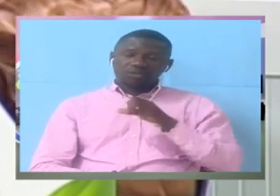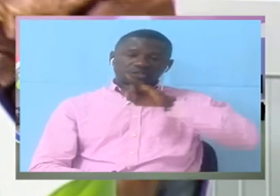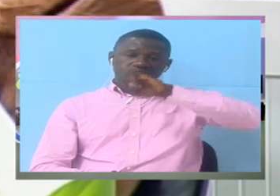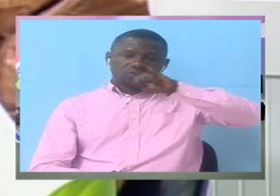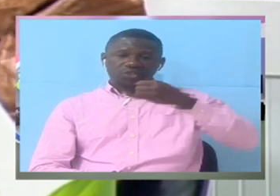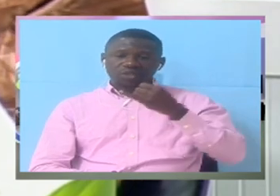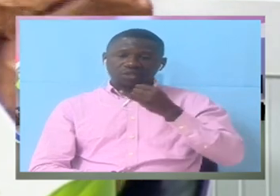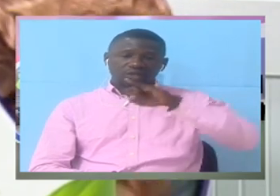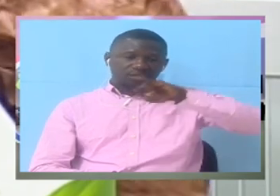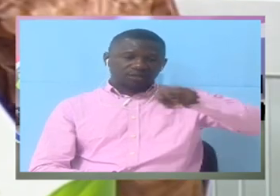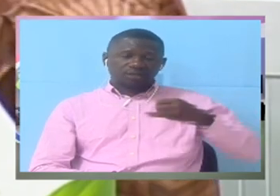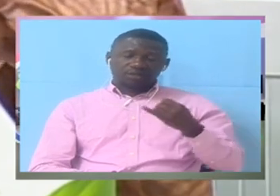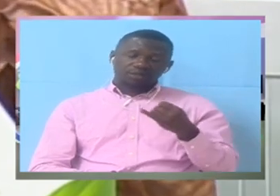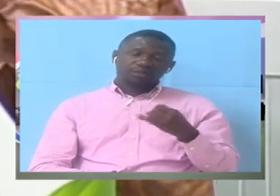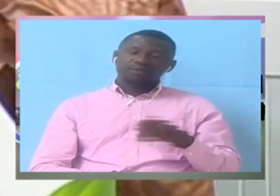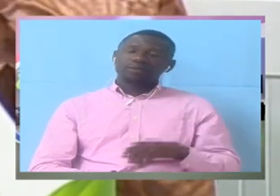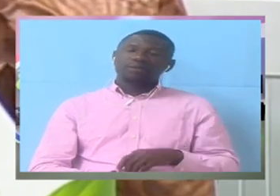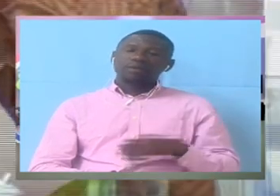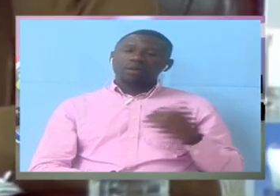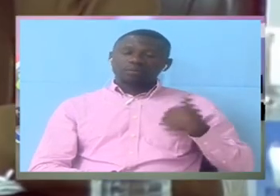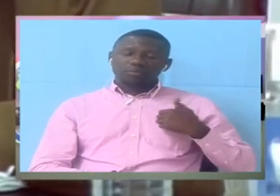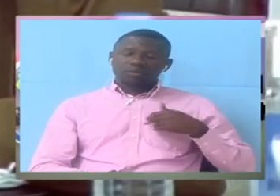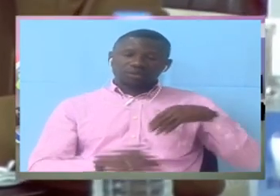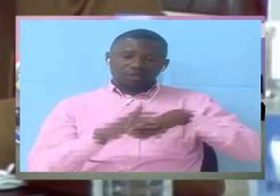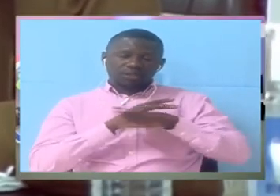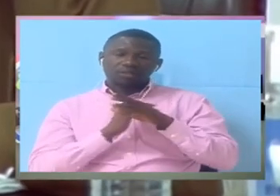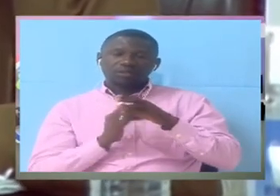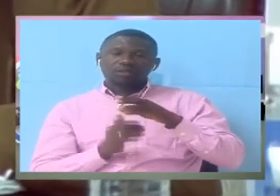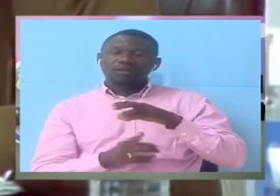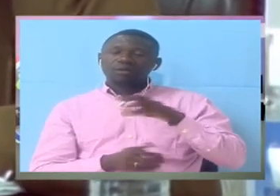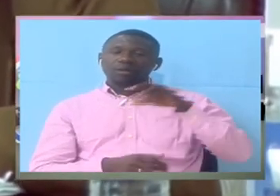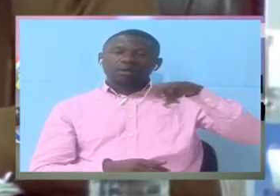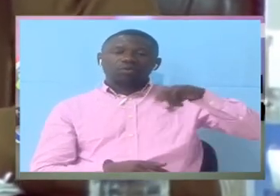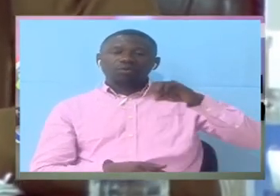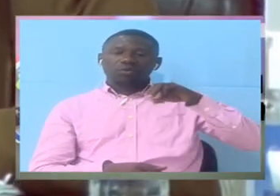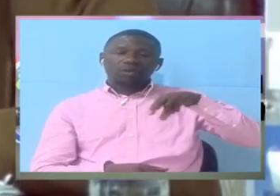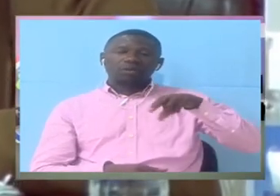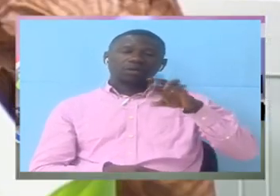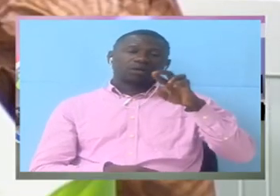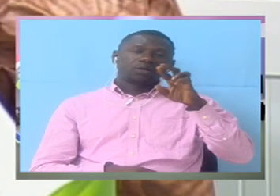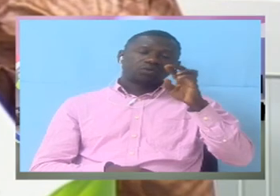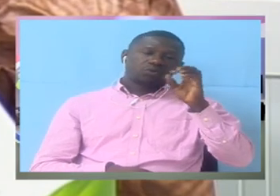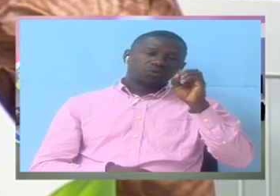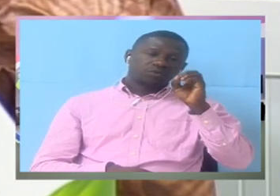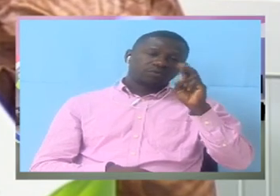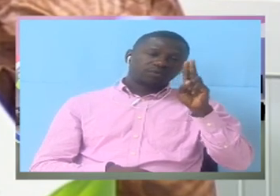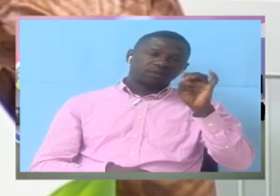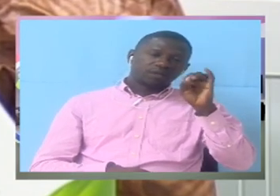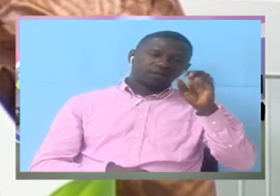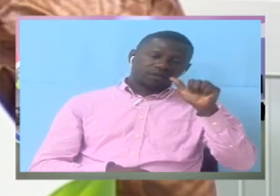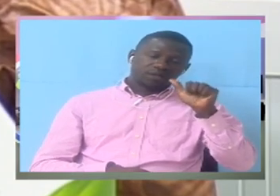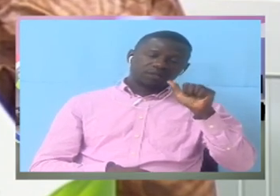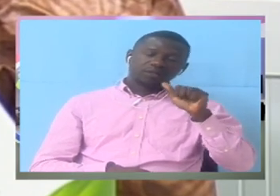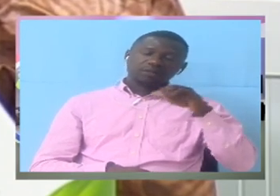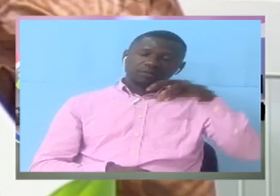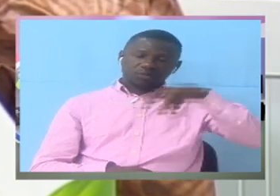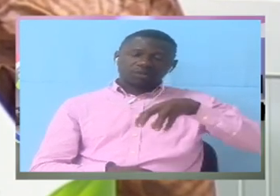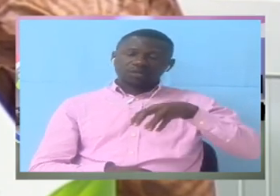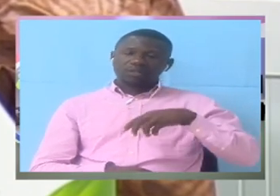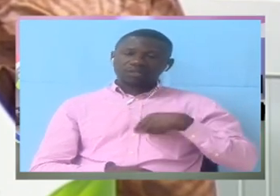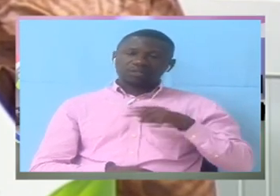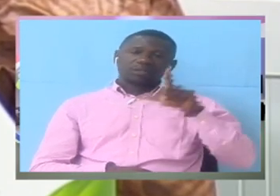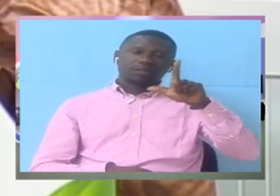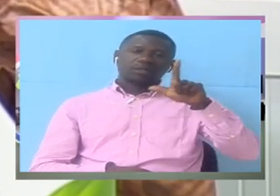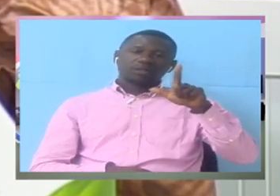JJ. The one in Monrovia is Liberty. So those who worked at Firestone, package